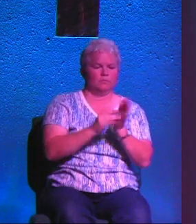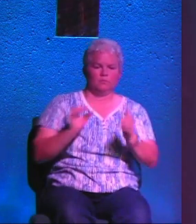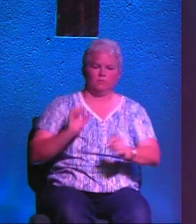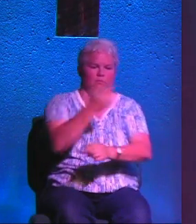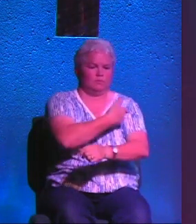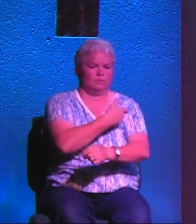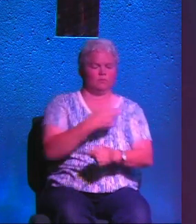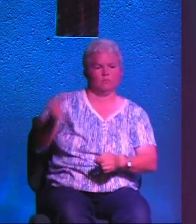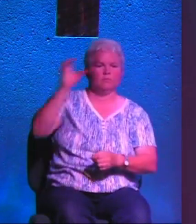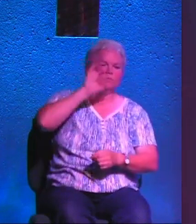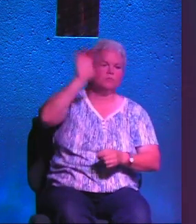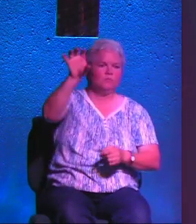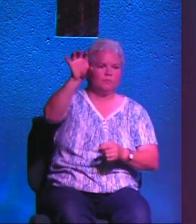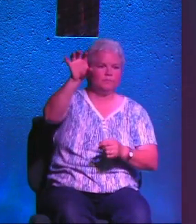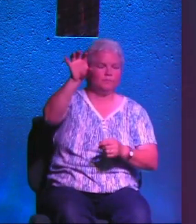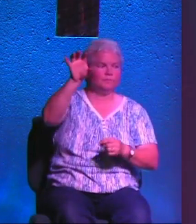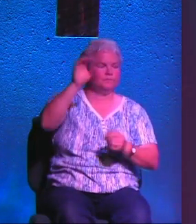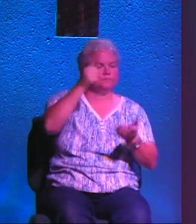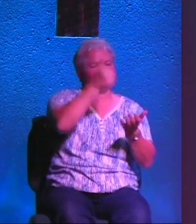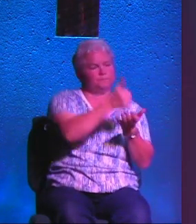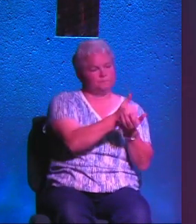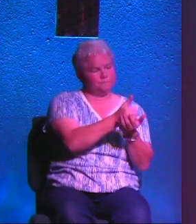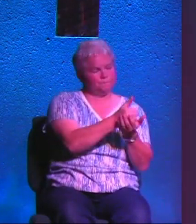everyone shout it out.